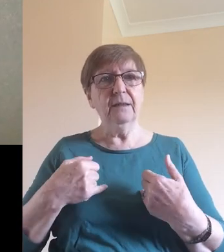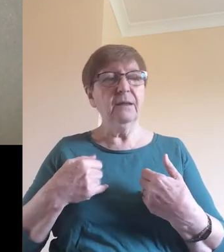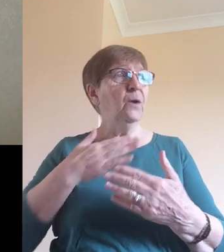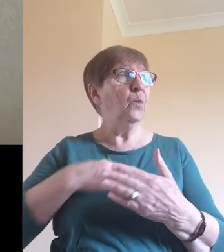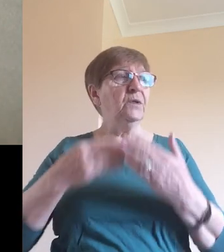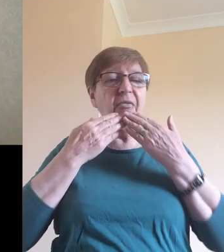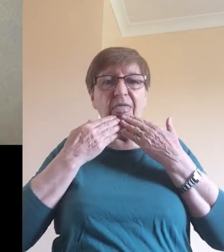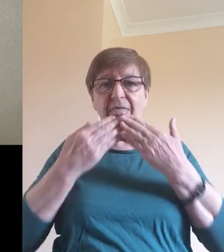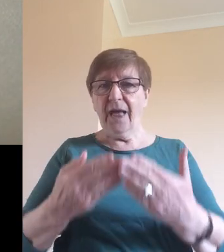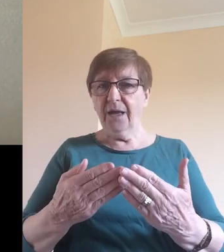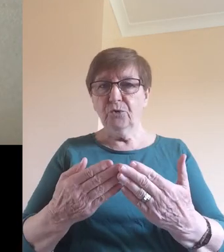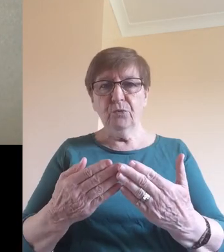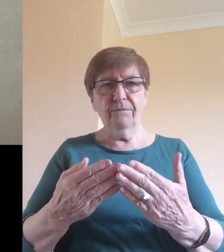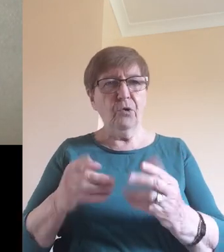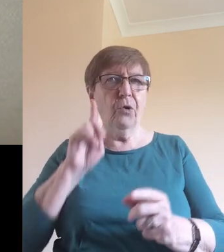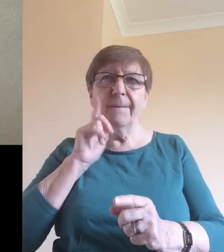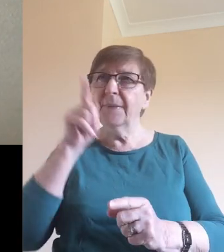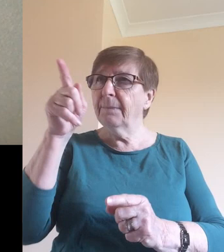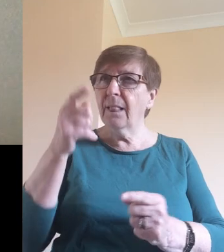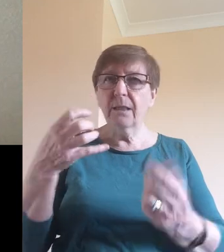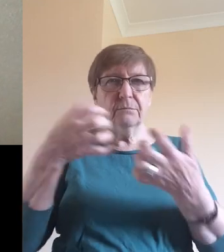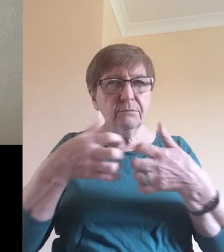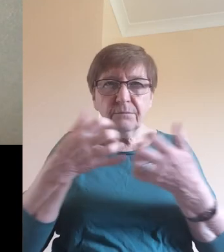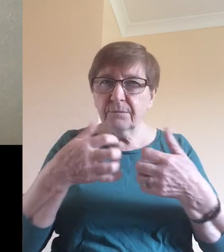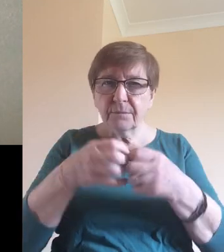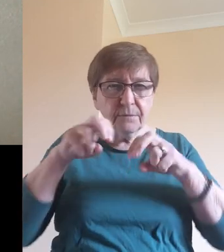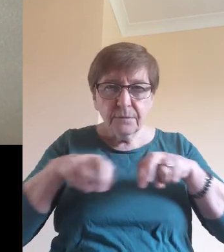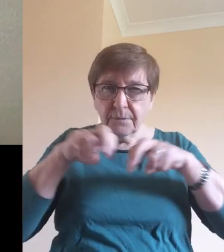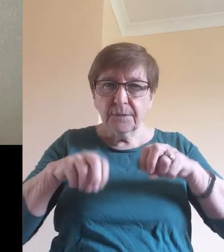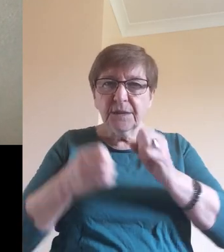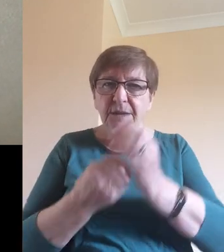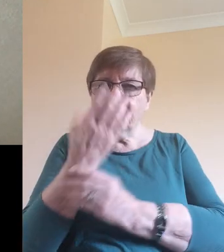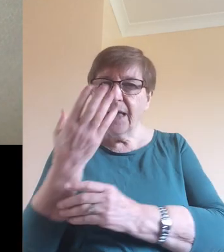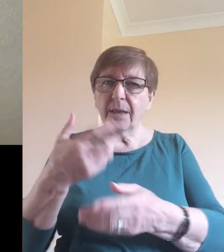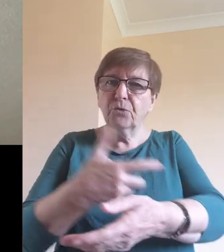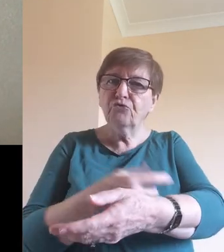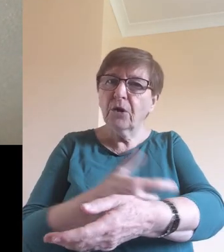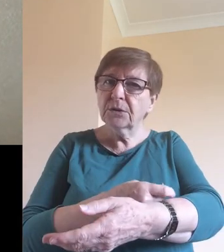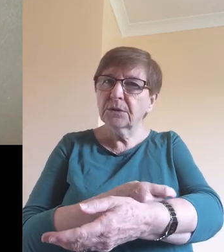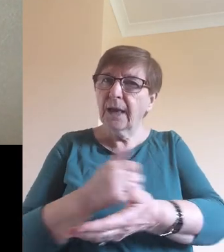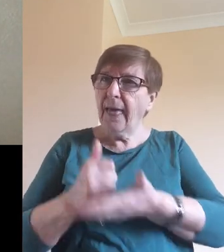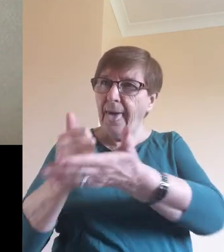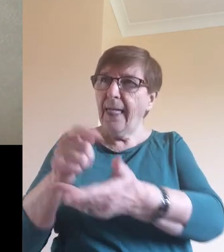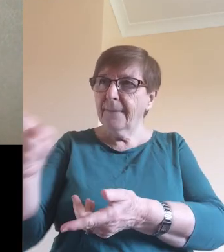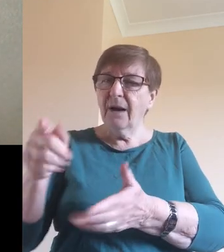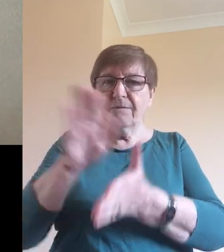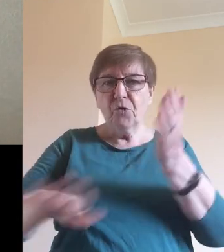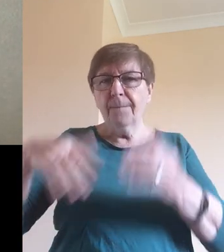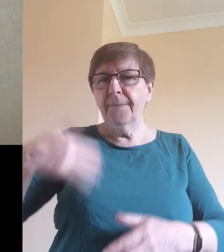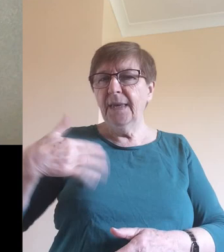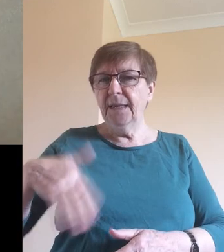the pharmacologists who have developed drugs which are giving her some relief from pain